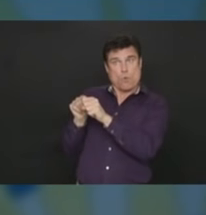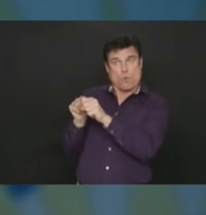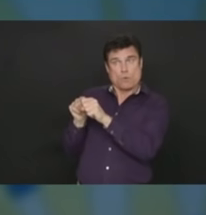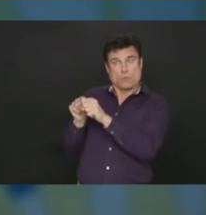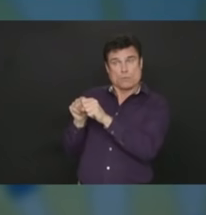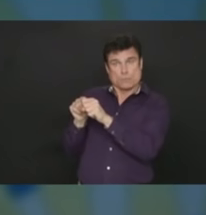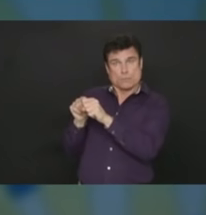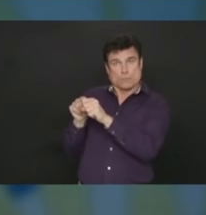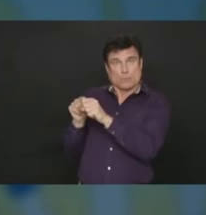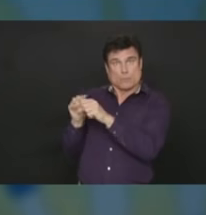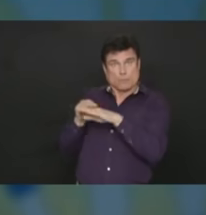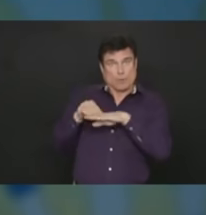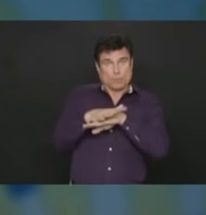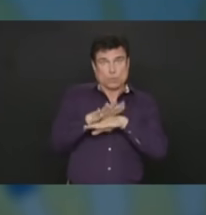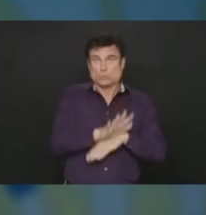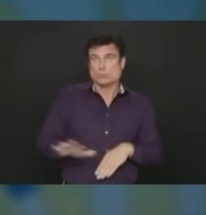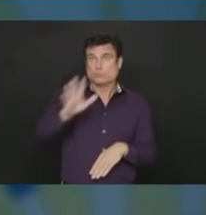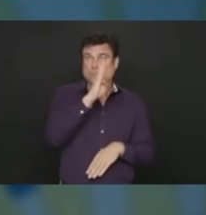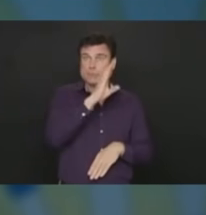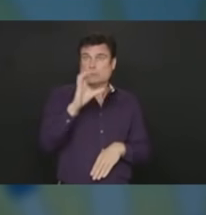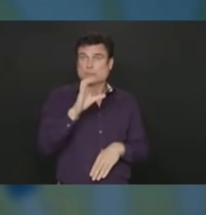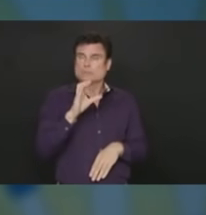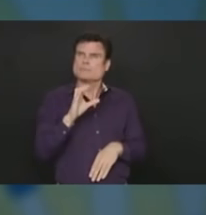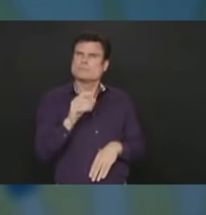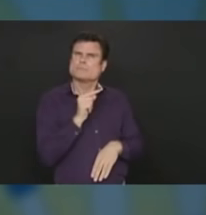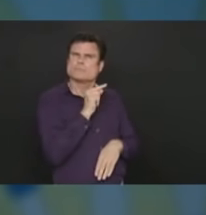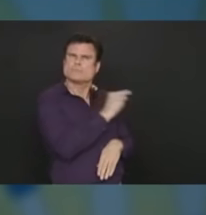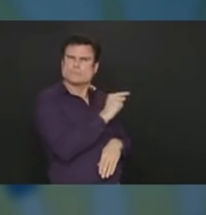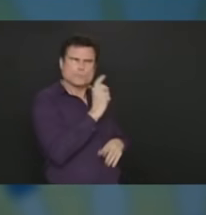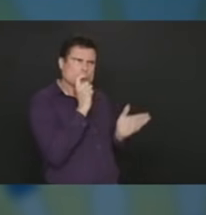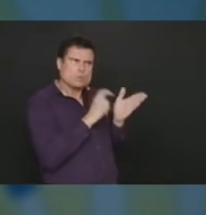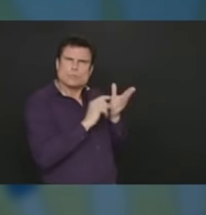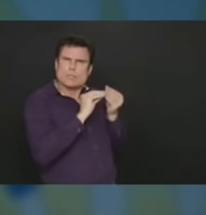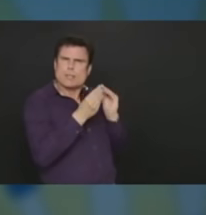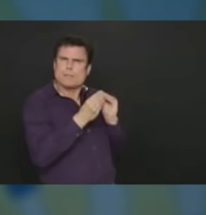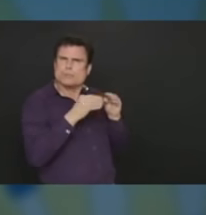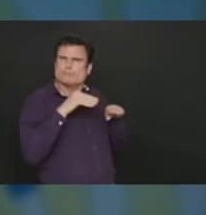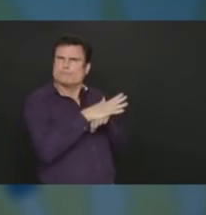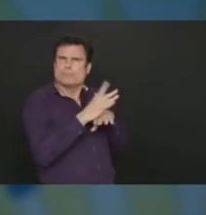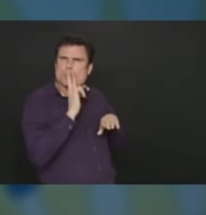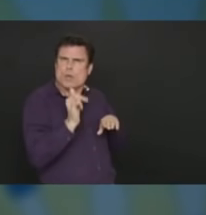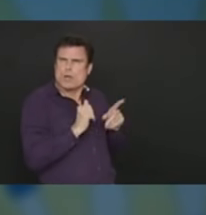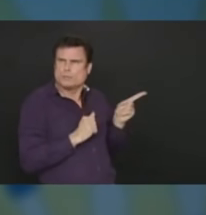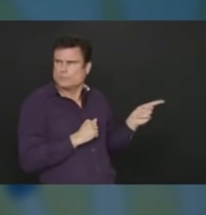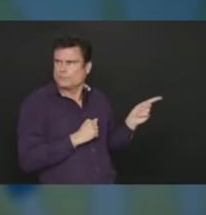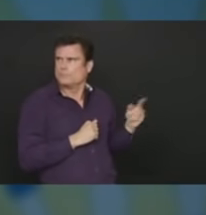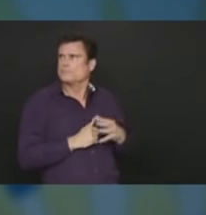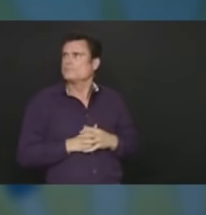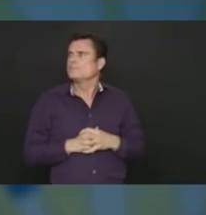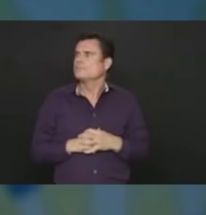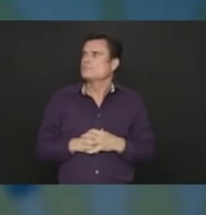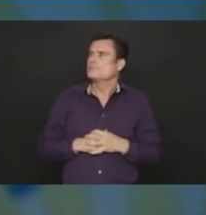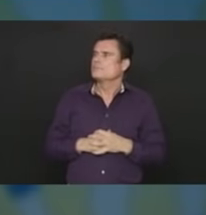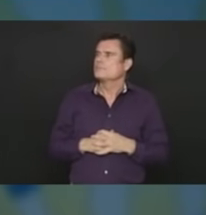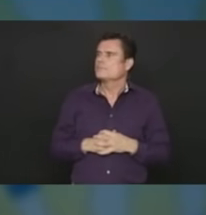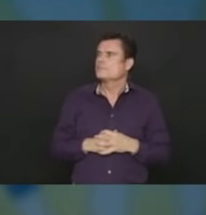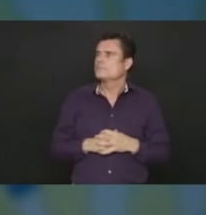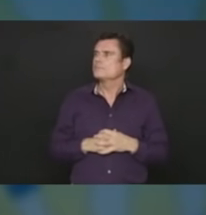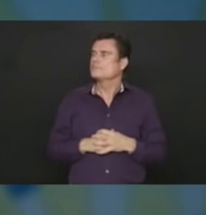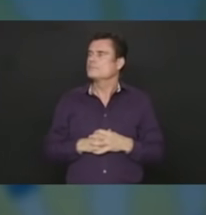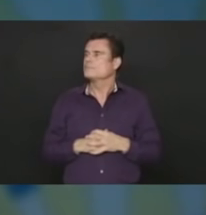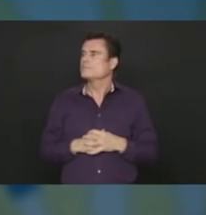forest fires of 2017 and the summers of 2018, we had very poor air quality for a number of weeks. And we saw